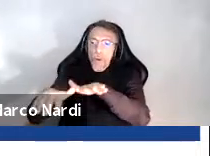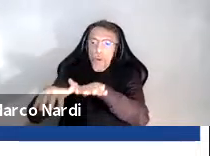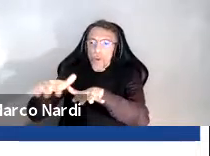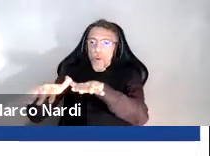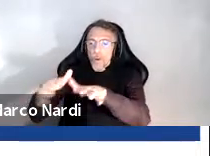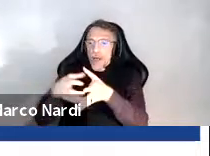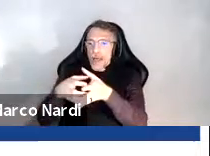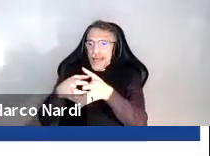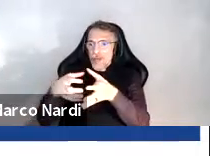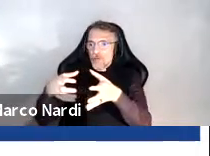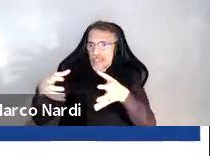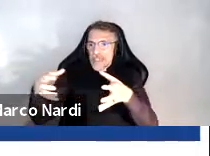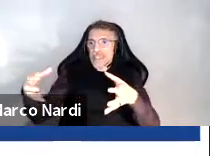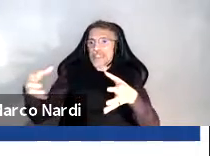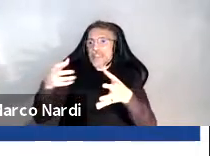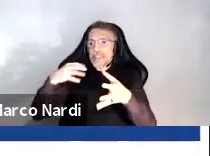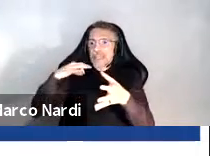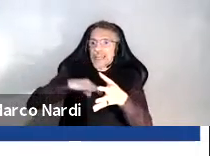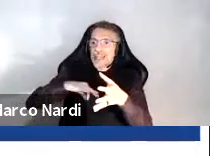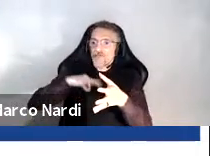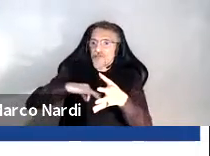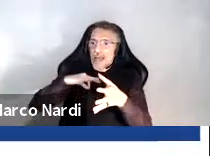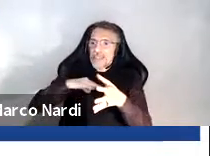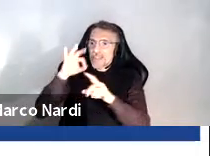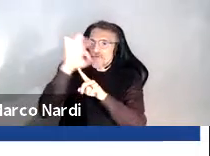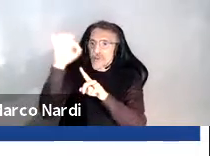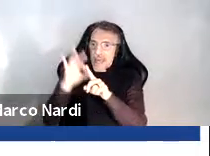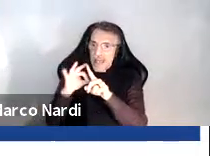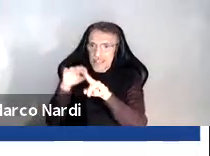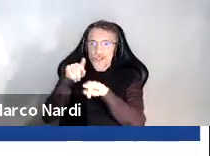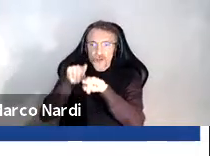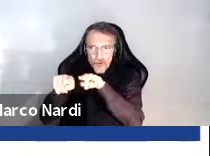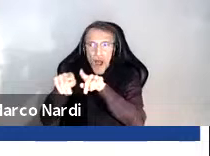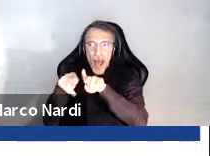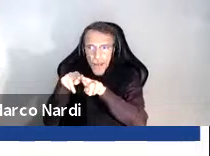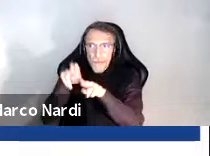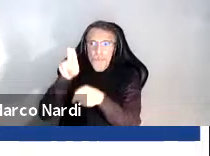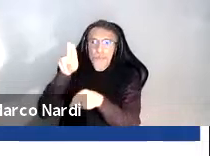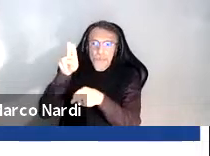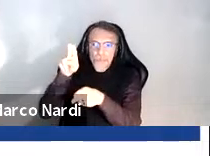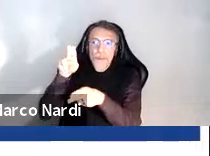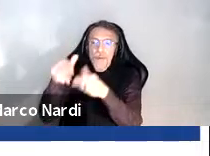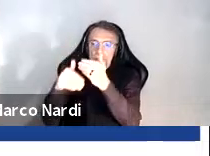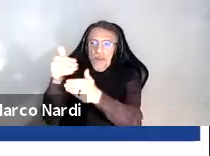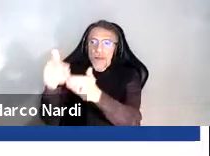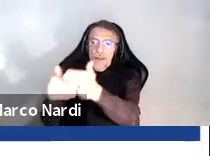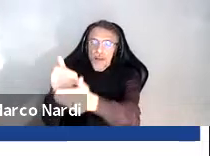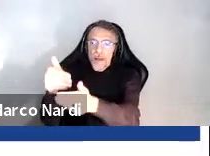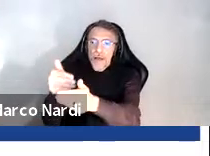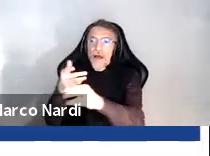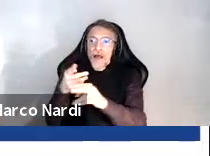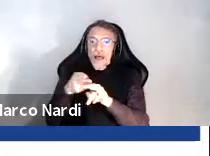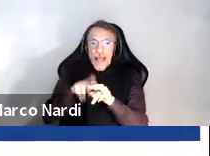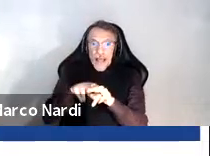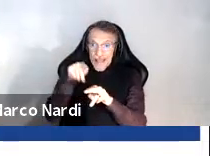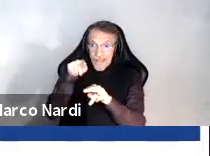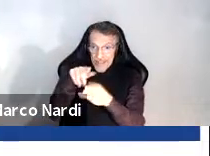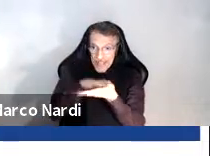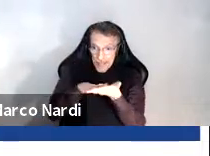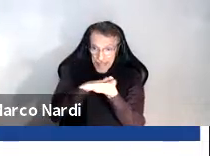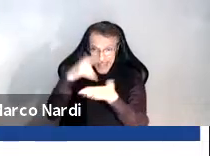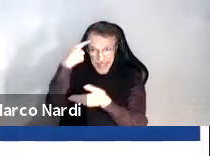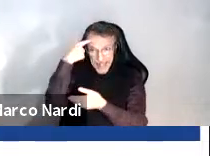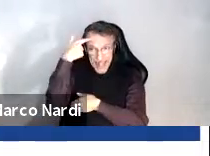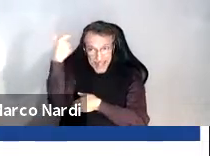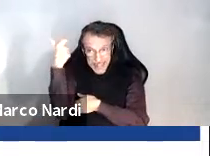their interest rates. Okay, if you think of this, if you digest what this means, it means that